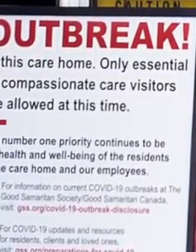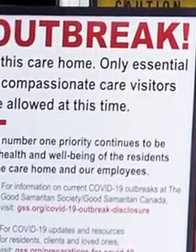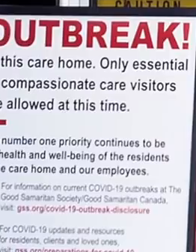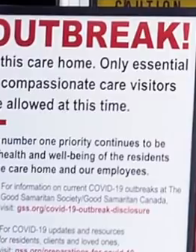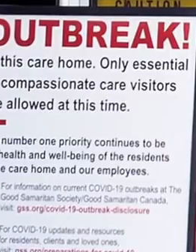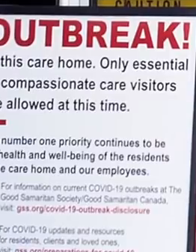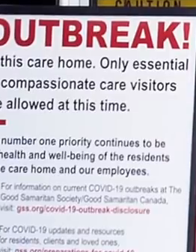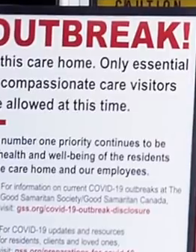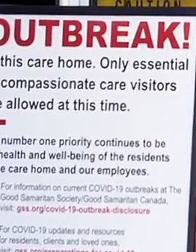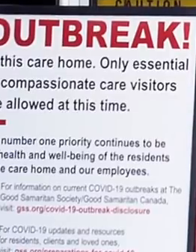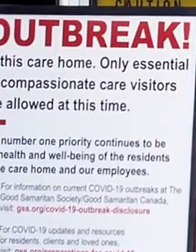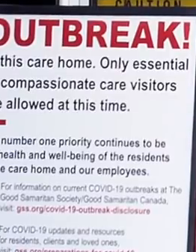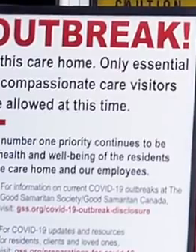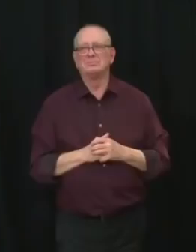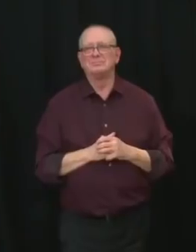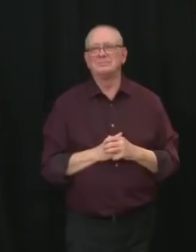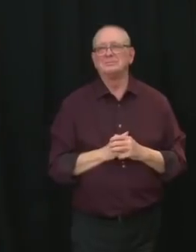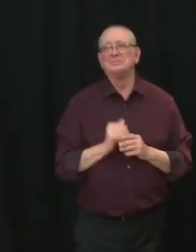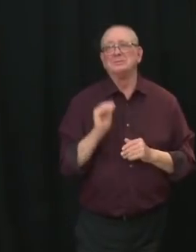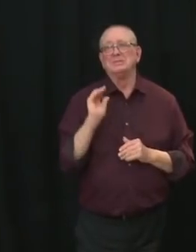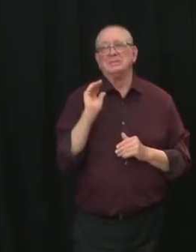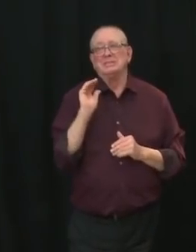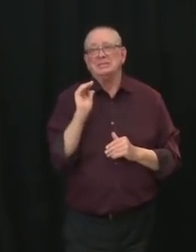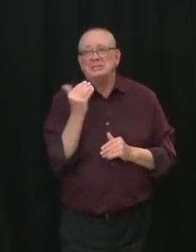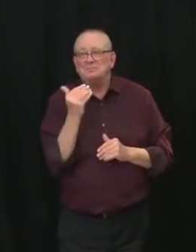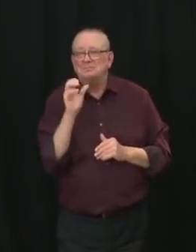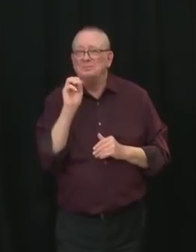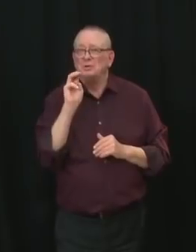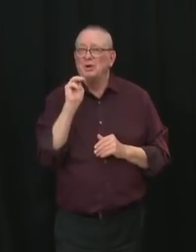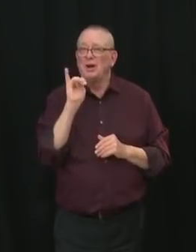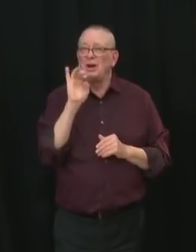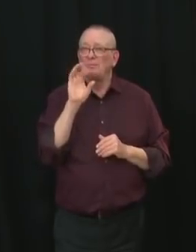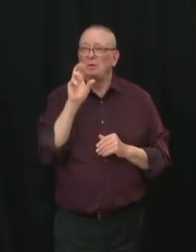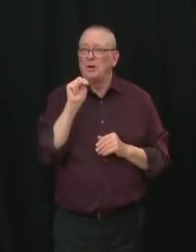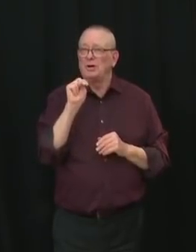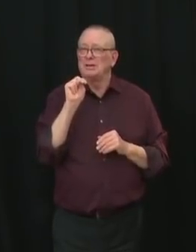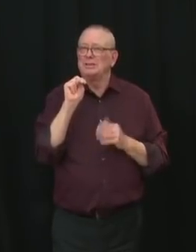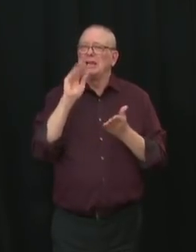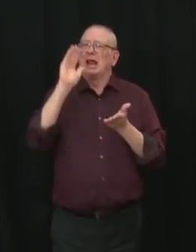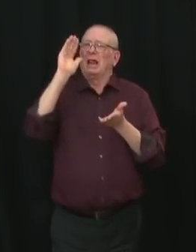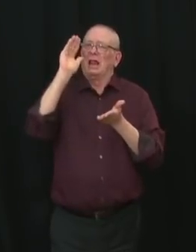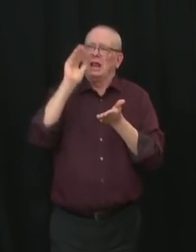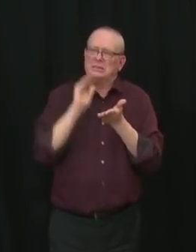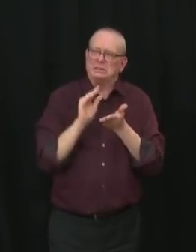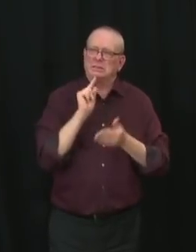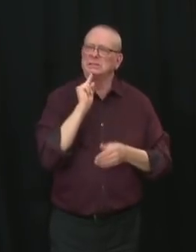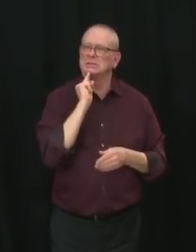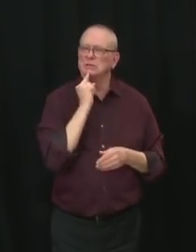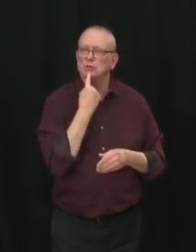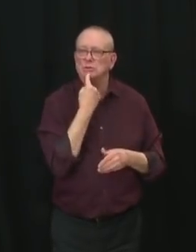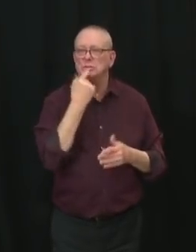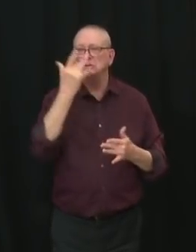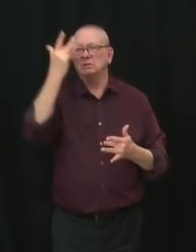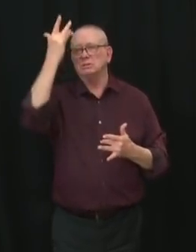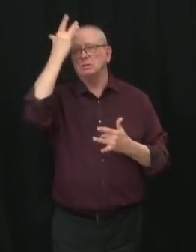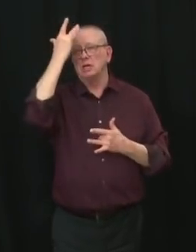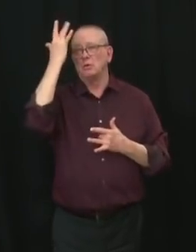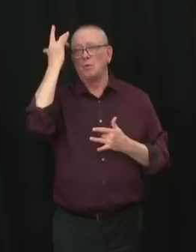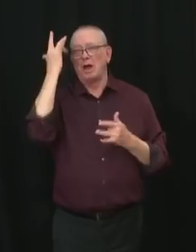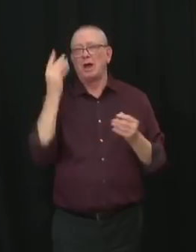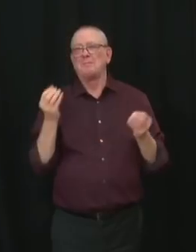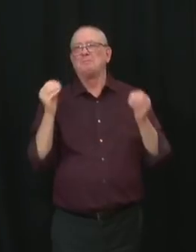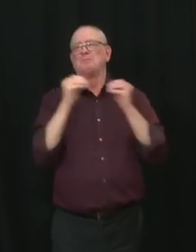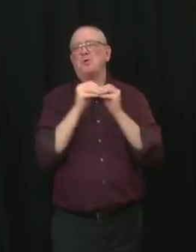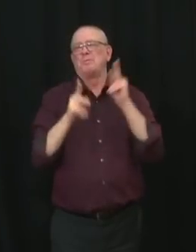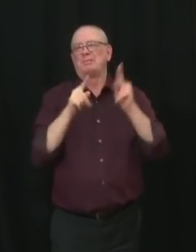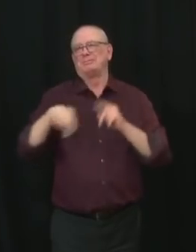severity of Omicron, a large part of which is because of higher vaccination rates, we have seen much